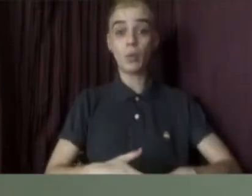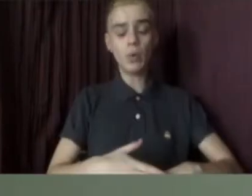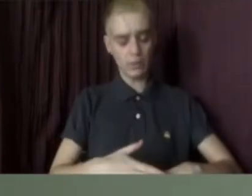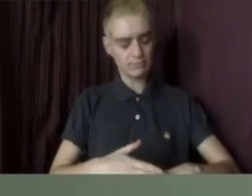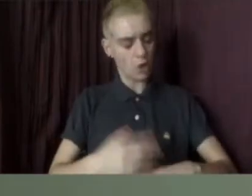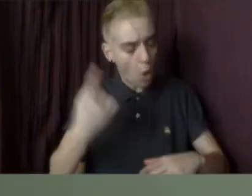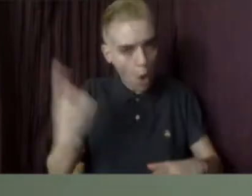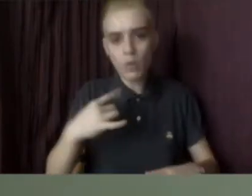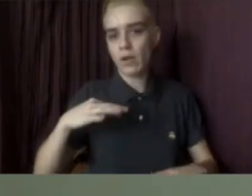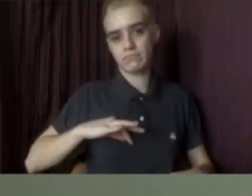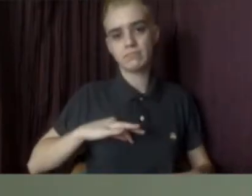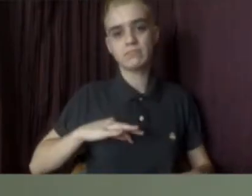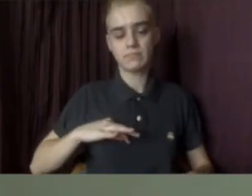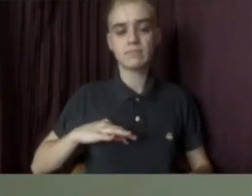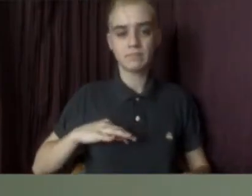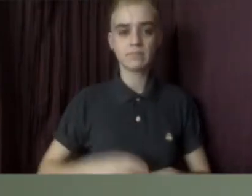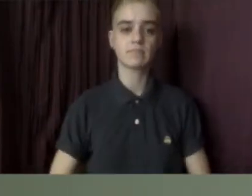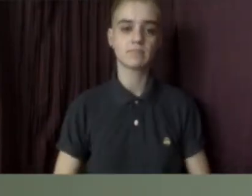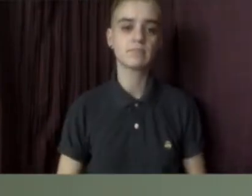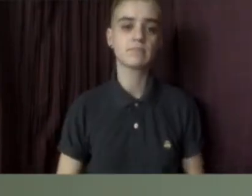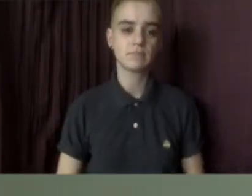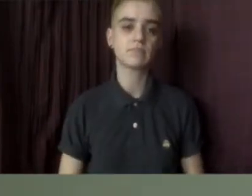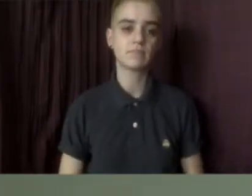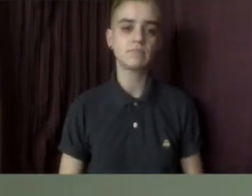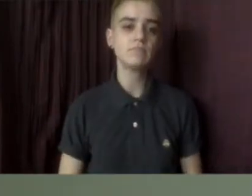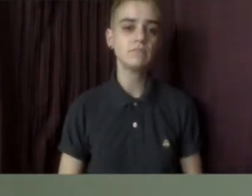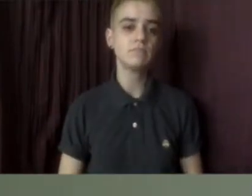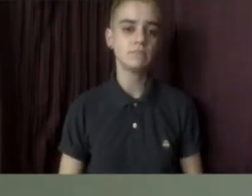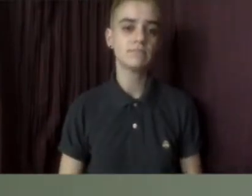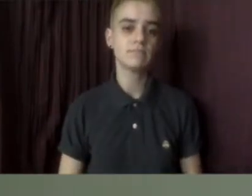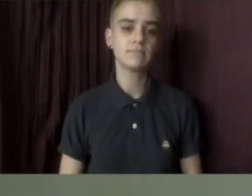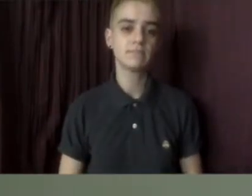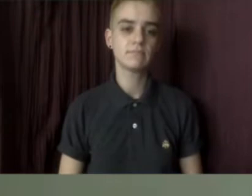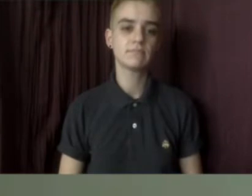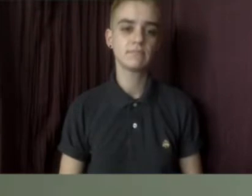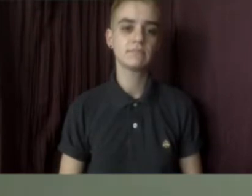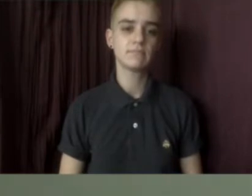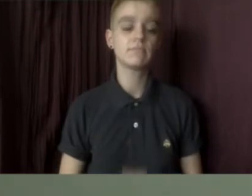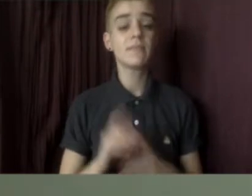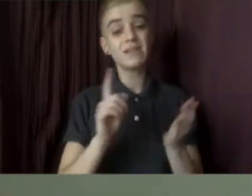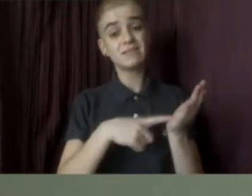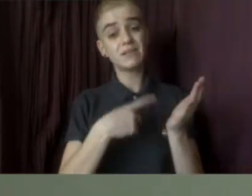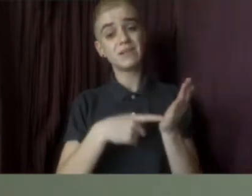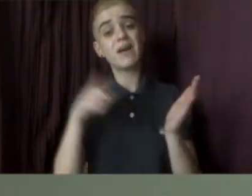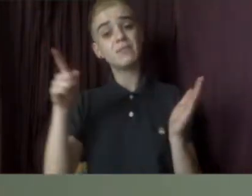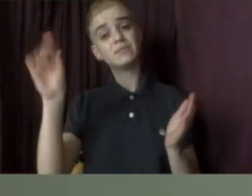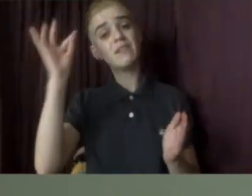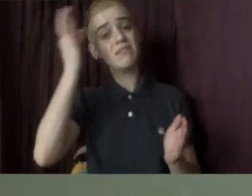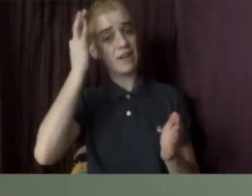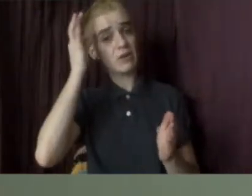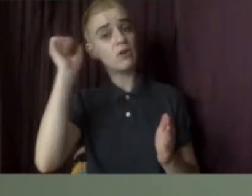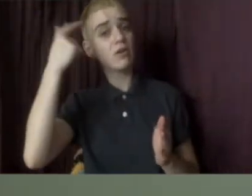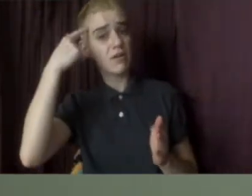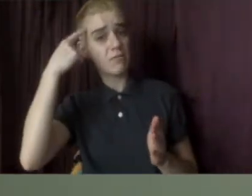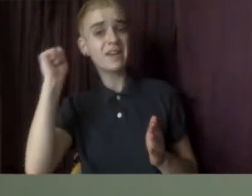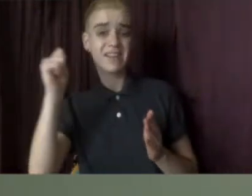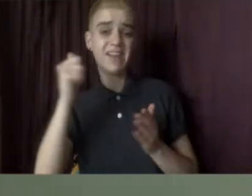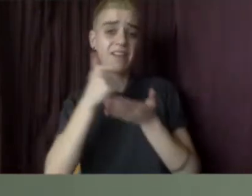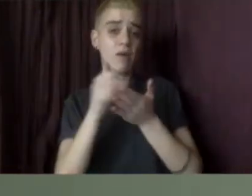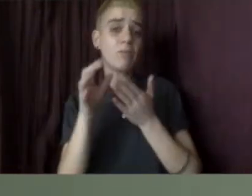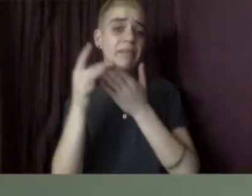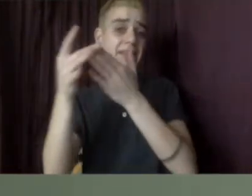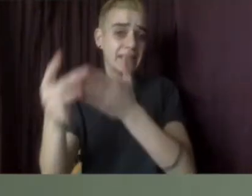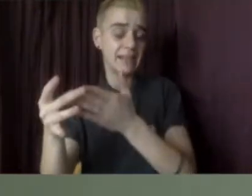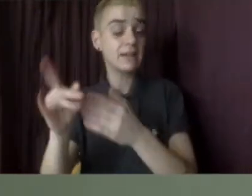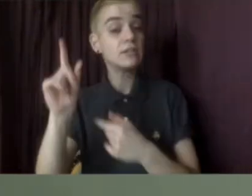in line, and so on and so on. And so, yeah, I am a strong advocate of making it a holiday, both on federal level and on